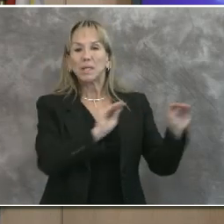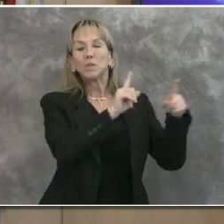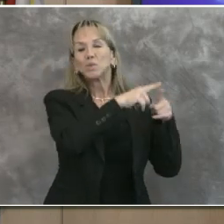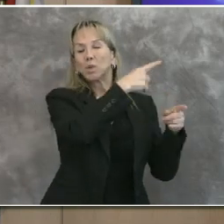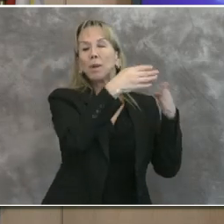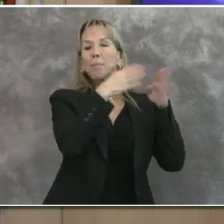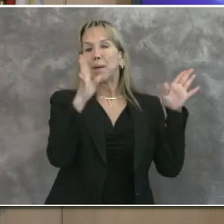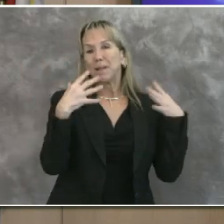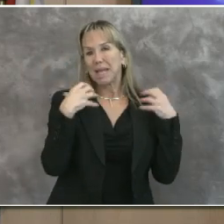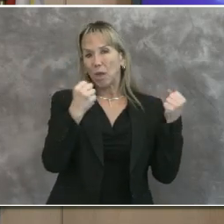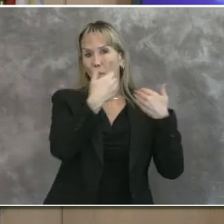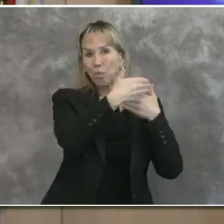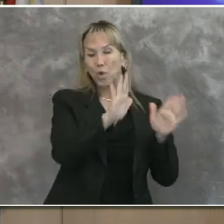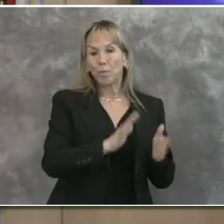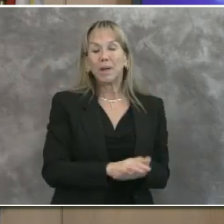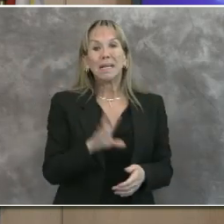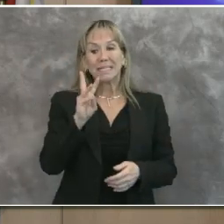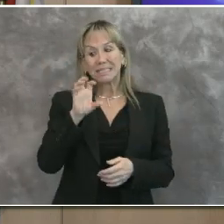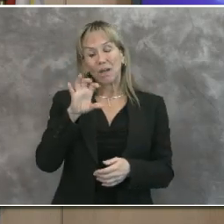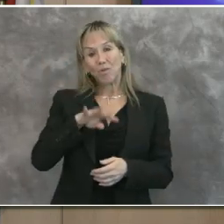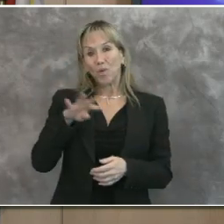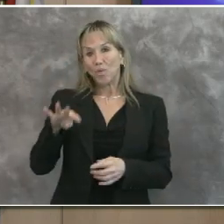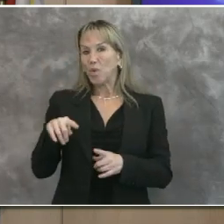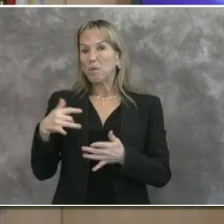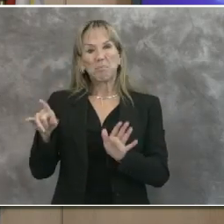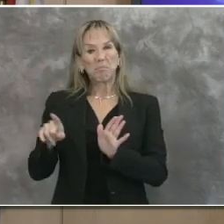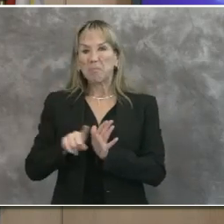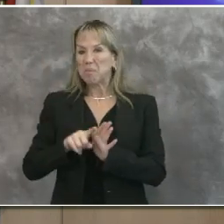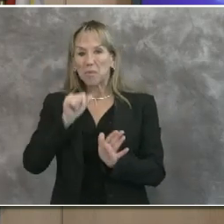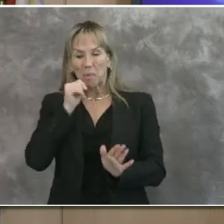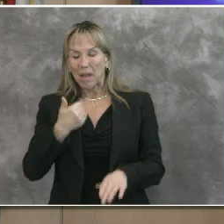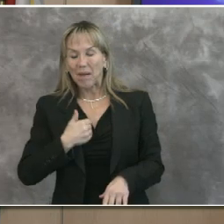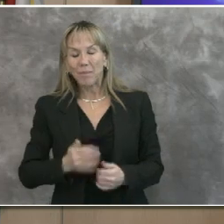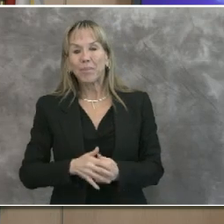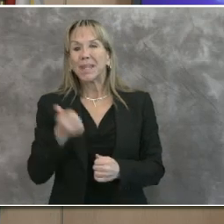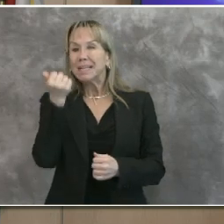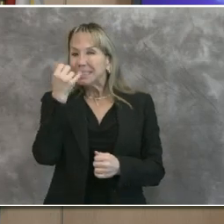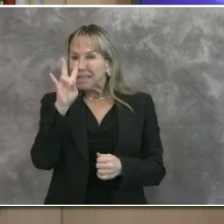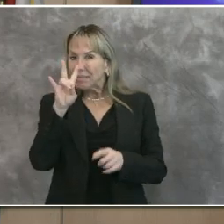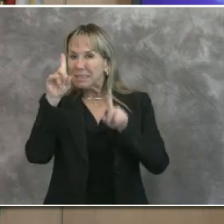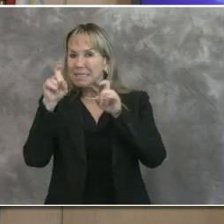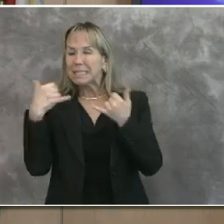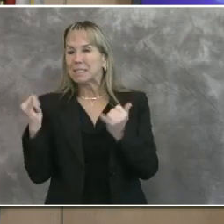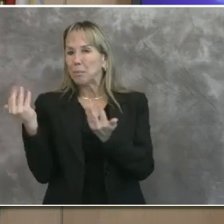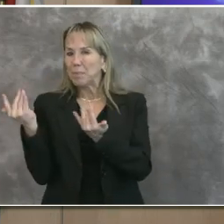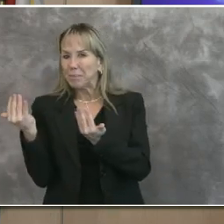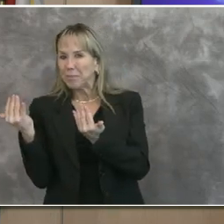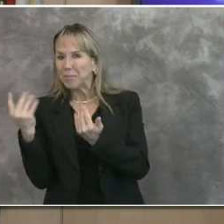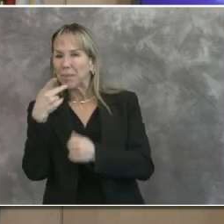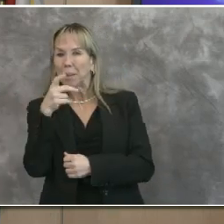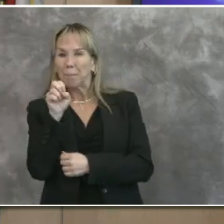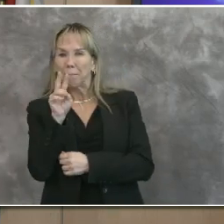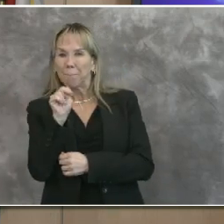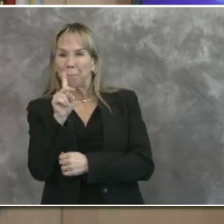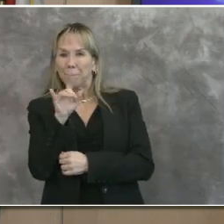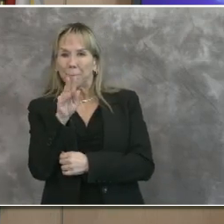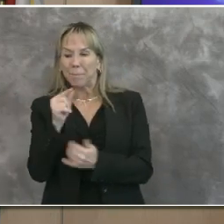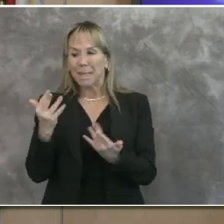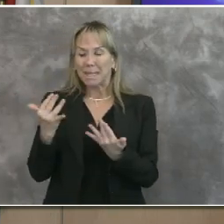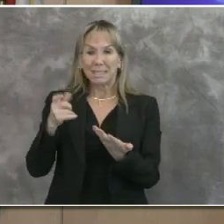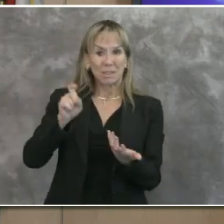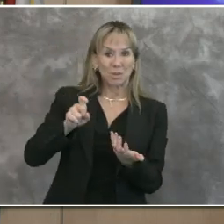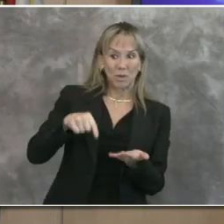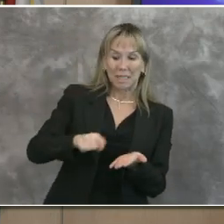rooms. 644 have tested negative. 17 test results are pending. The testing is resuming this